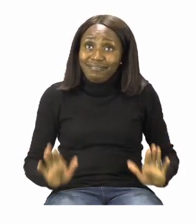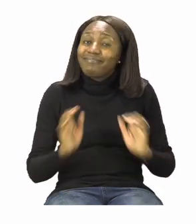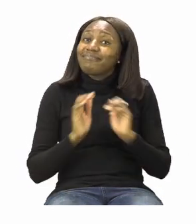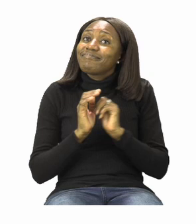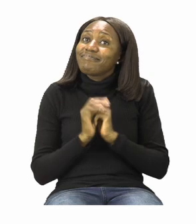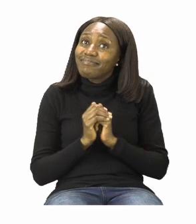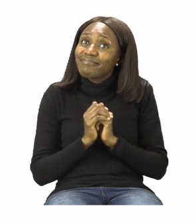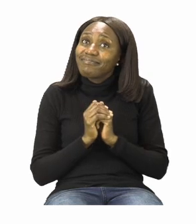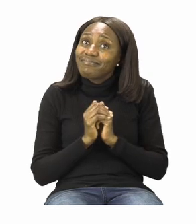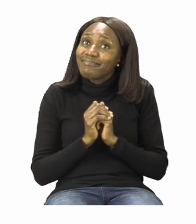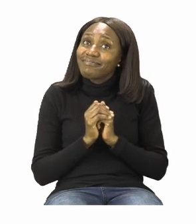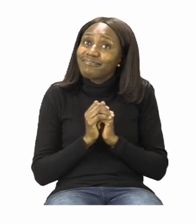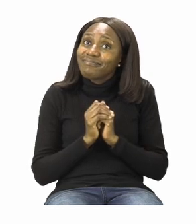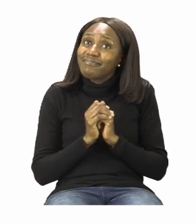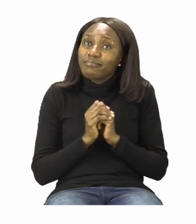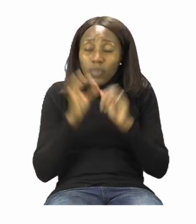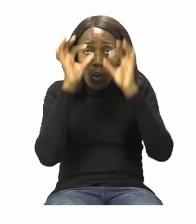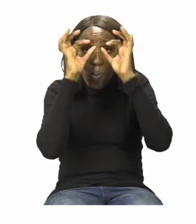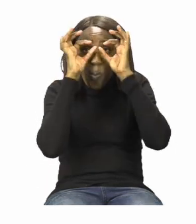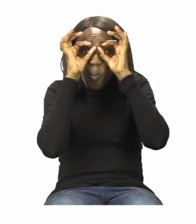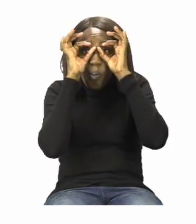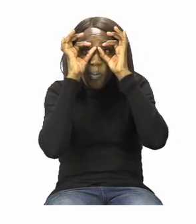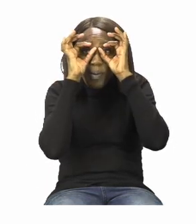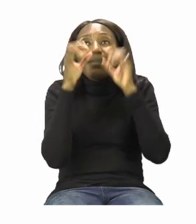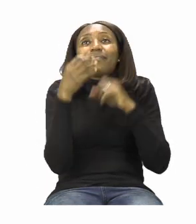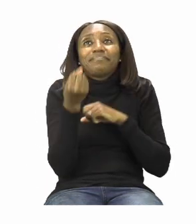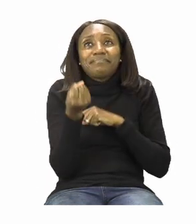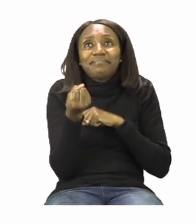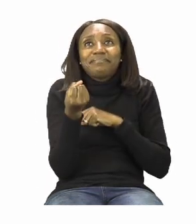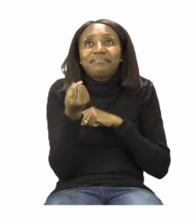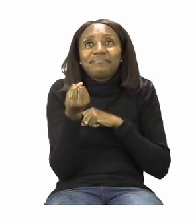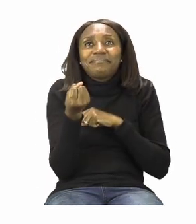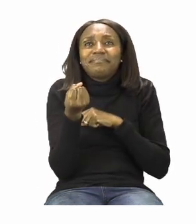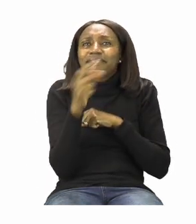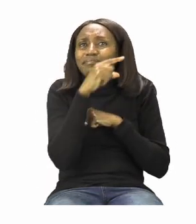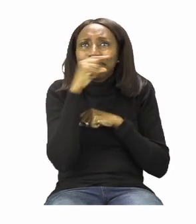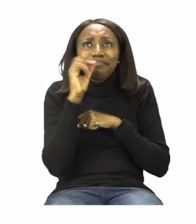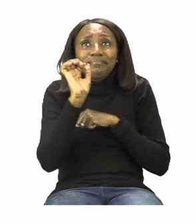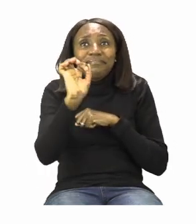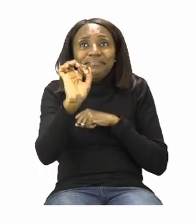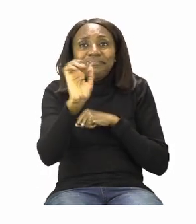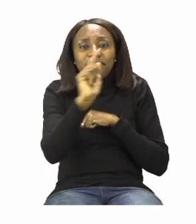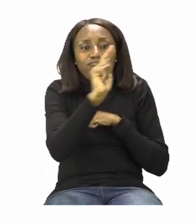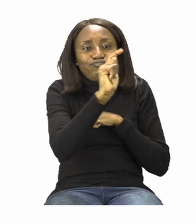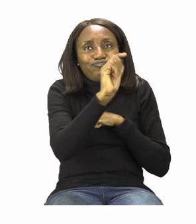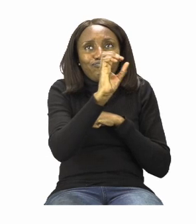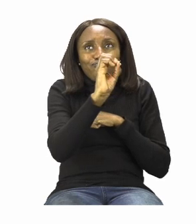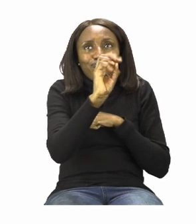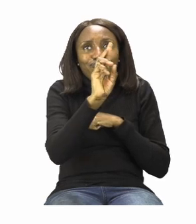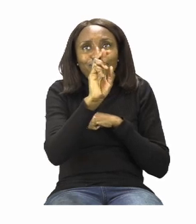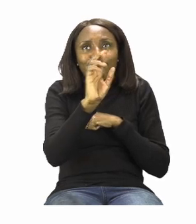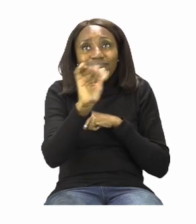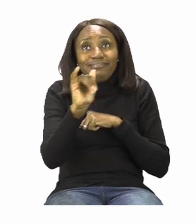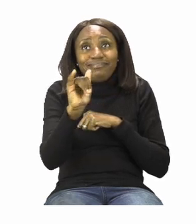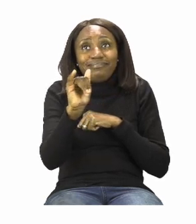but she's wearing glasses. Her name is Tory.